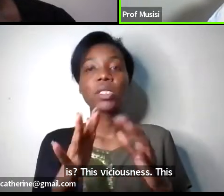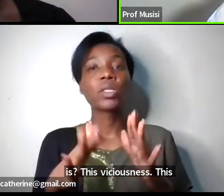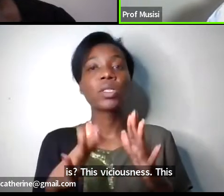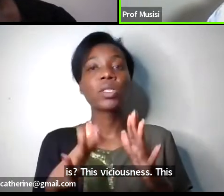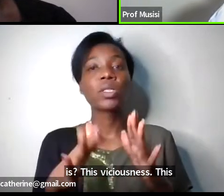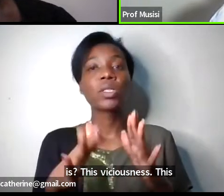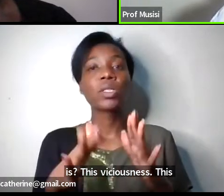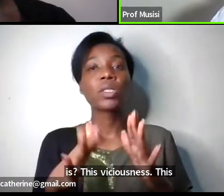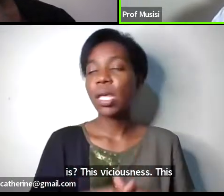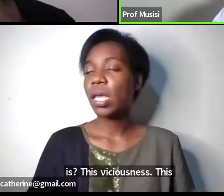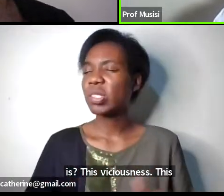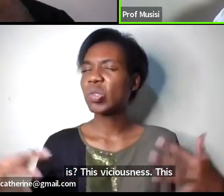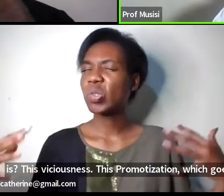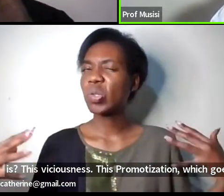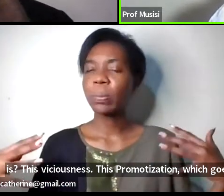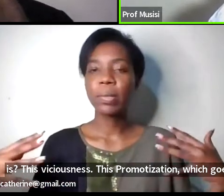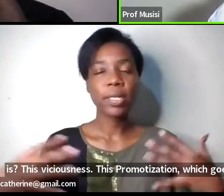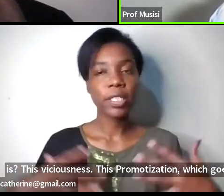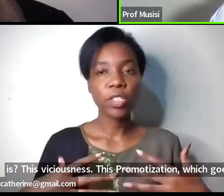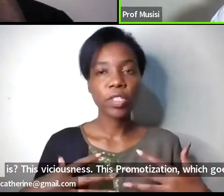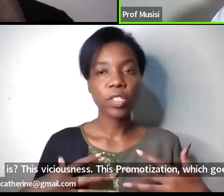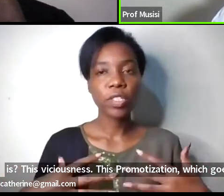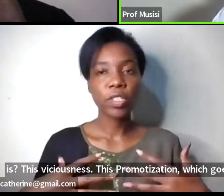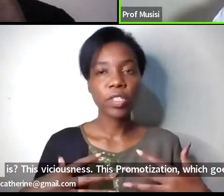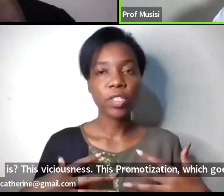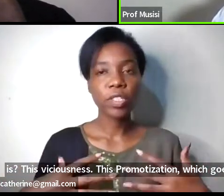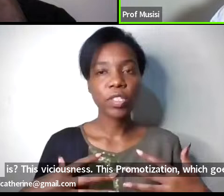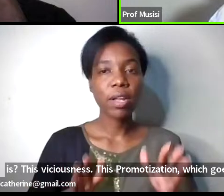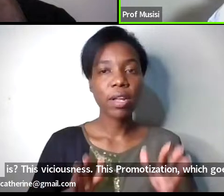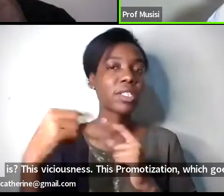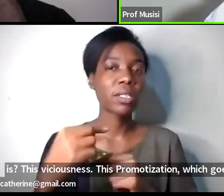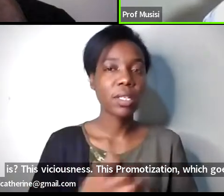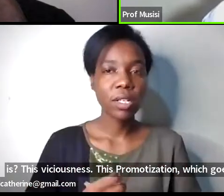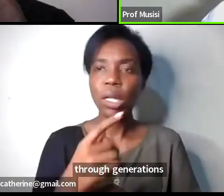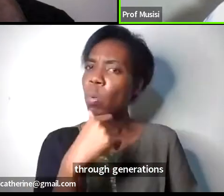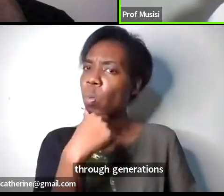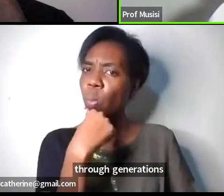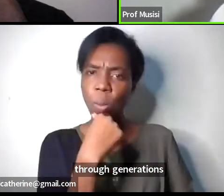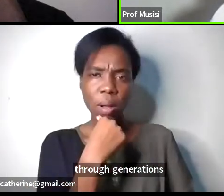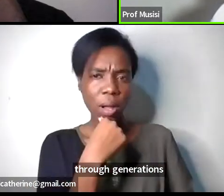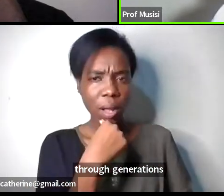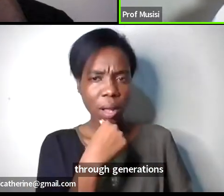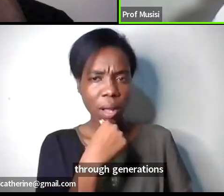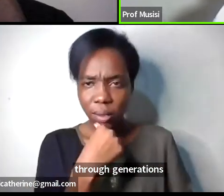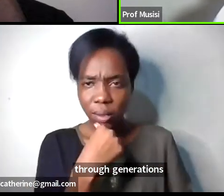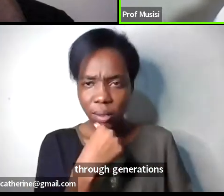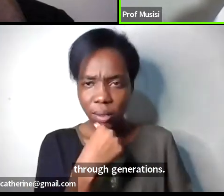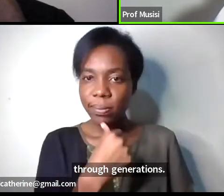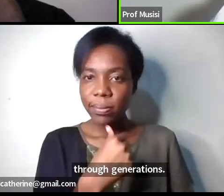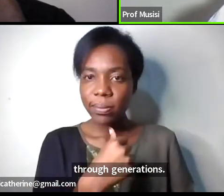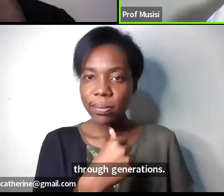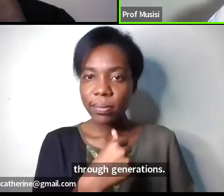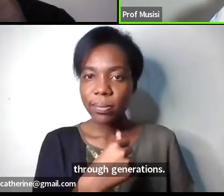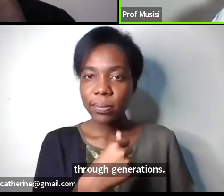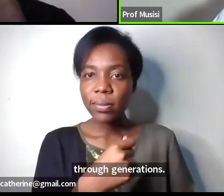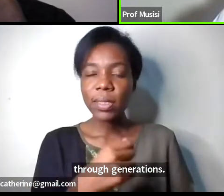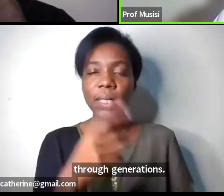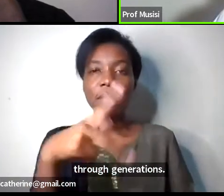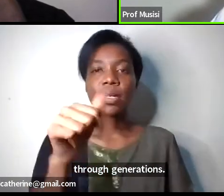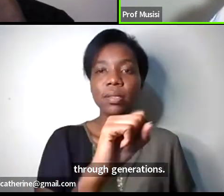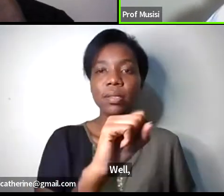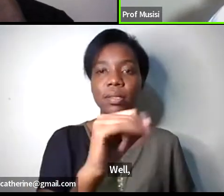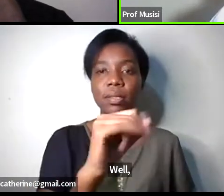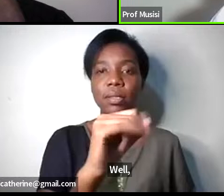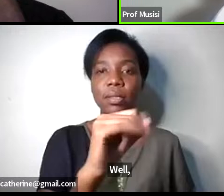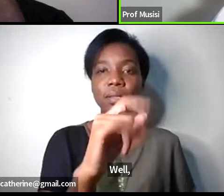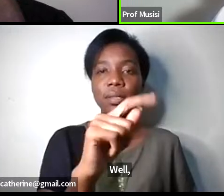traumatization, which goes through generations. We have seen it in Rwanda, we have seen it now in Palestine, we saw it in Europe,